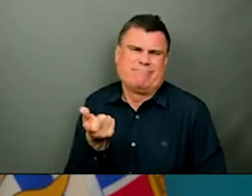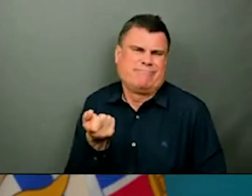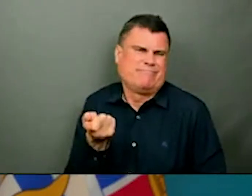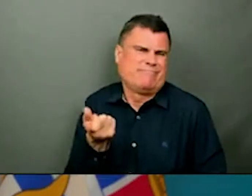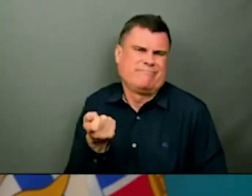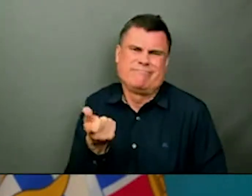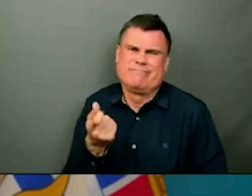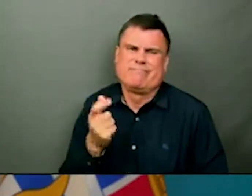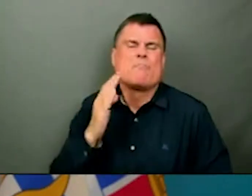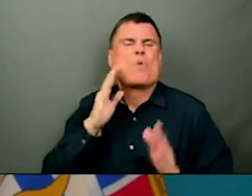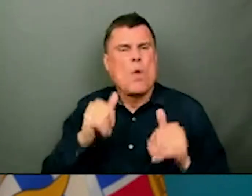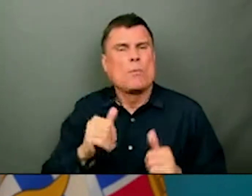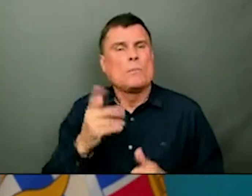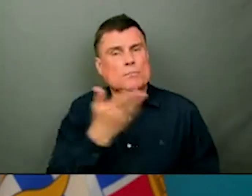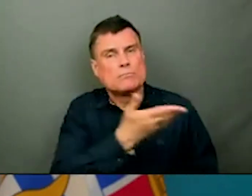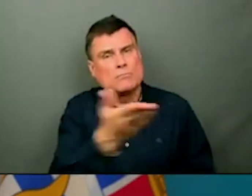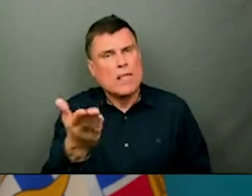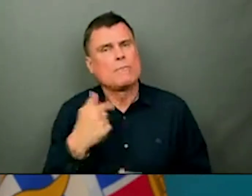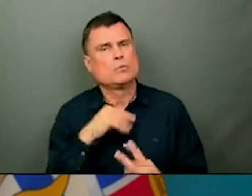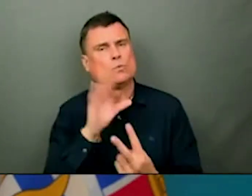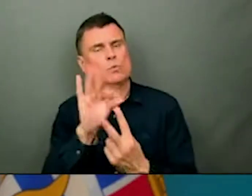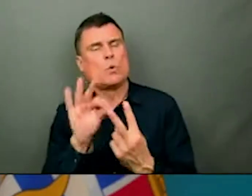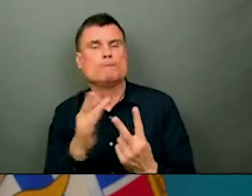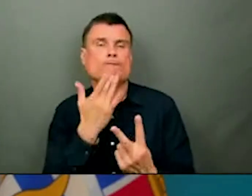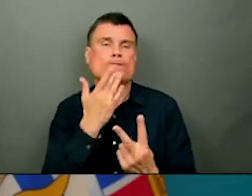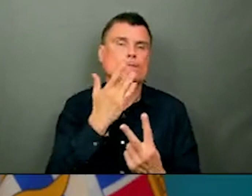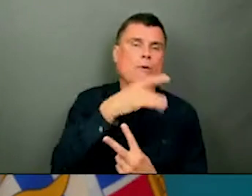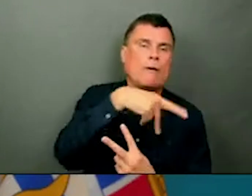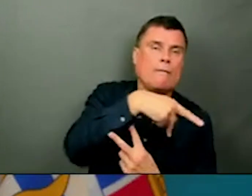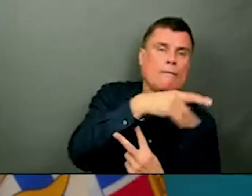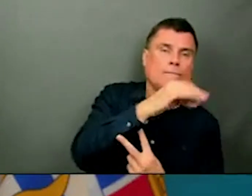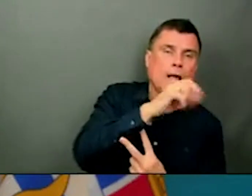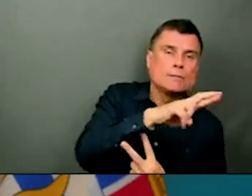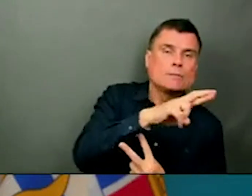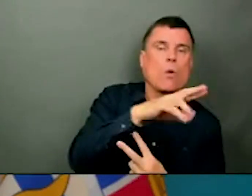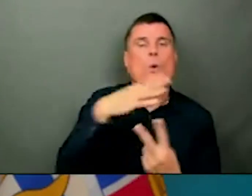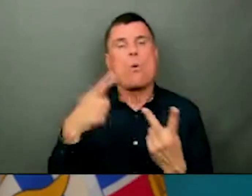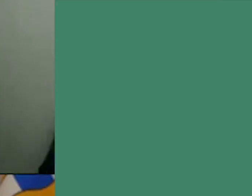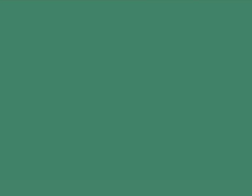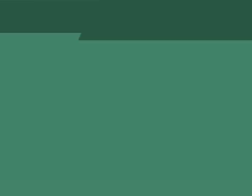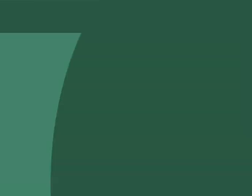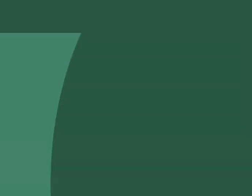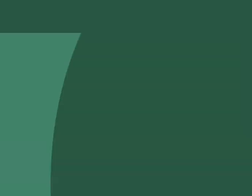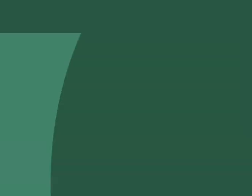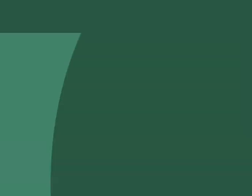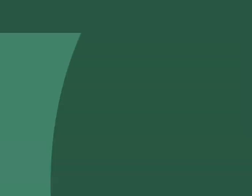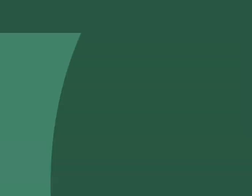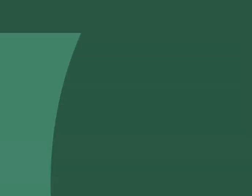choice about receiving a messenger RNA vaccine or a second dose of the AstraZeneca.